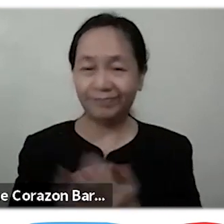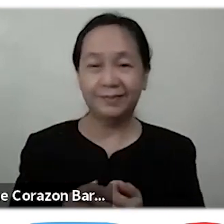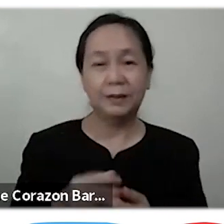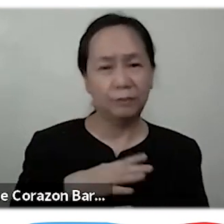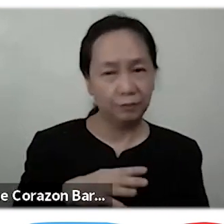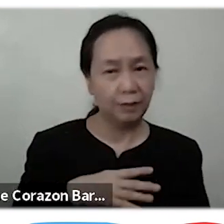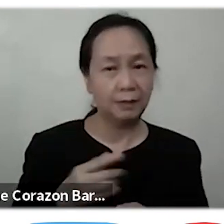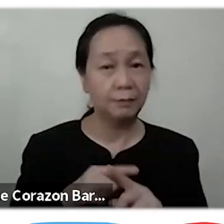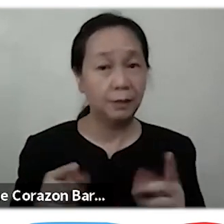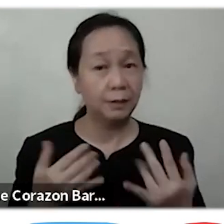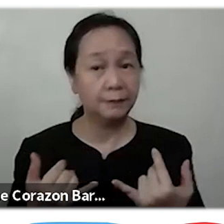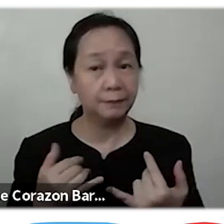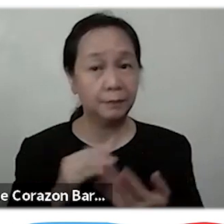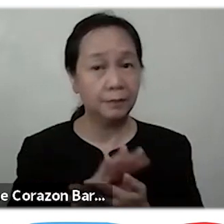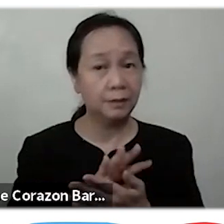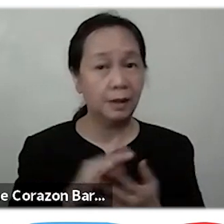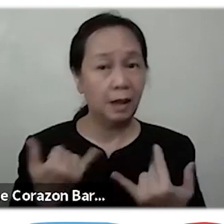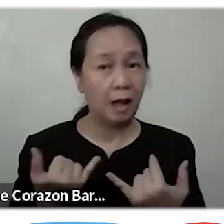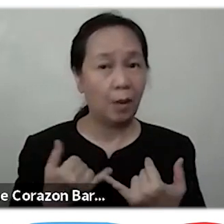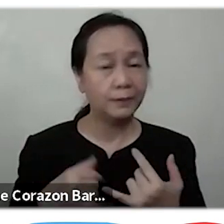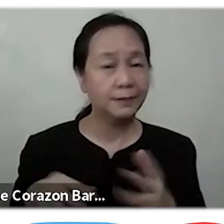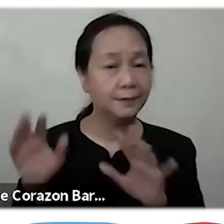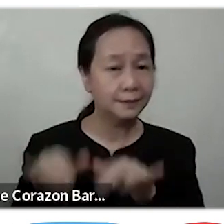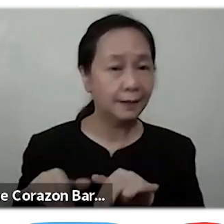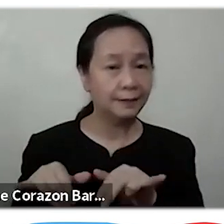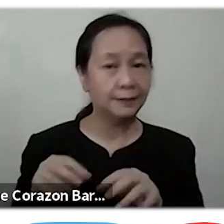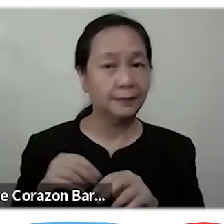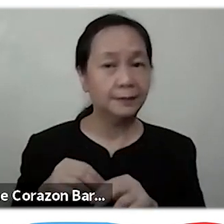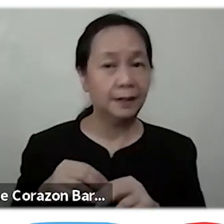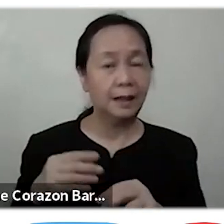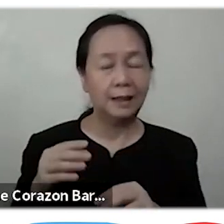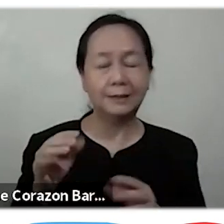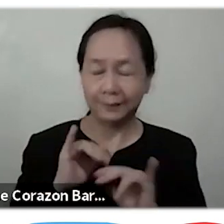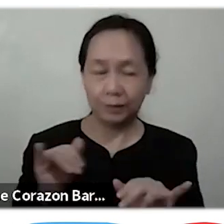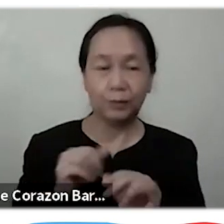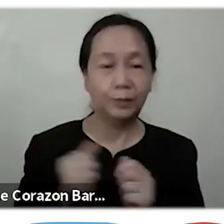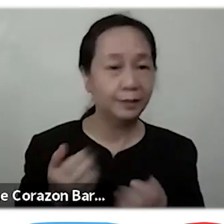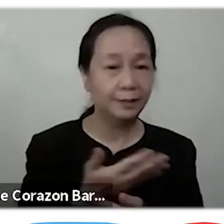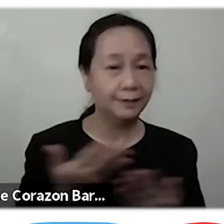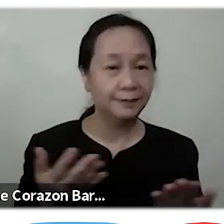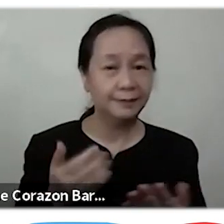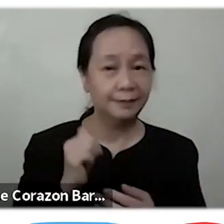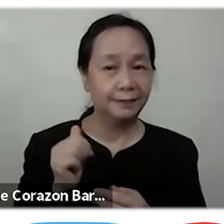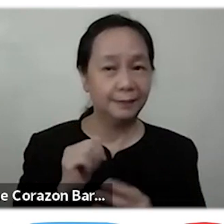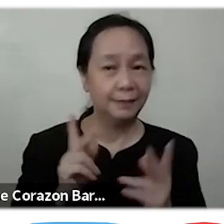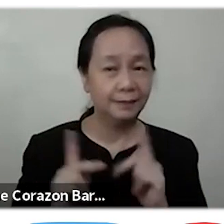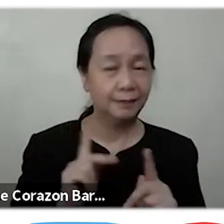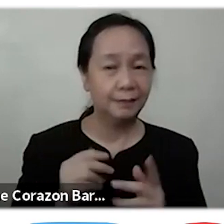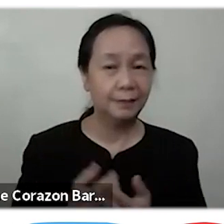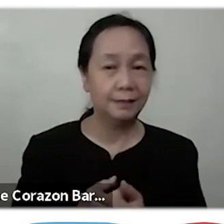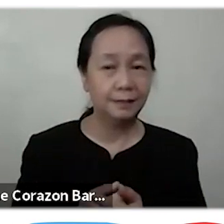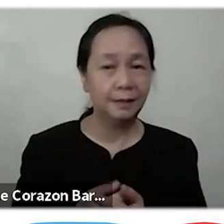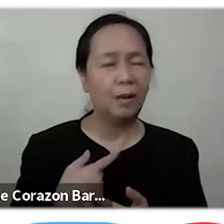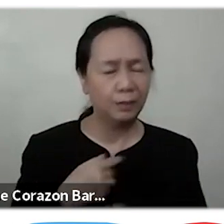Corona came, I was stuck inside home as everyone were. So no colleges, and I